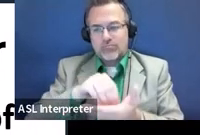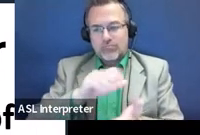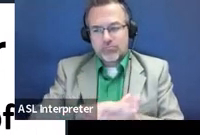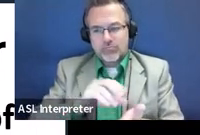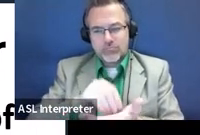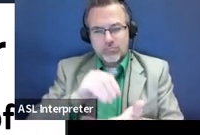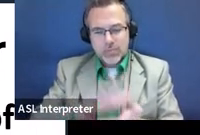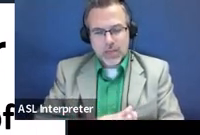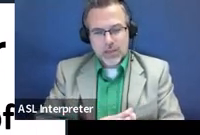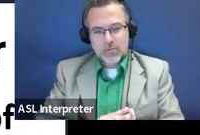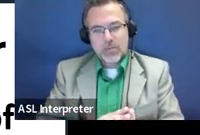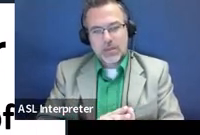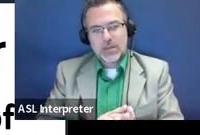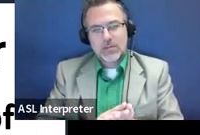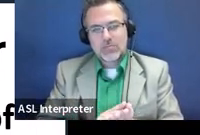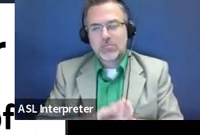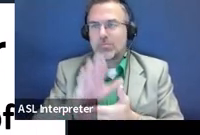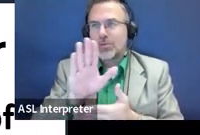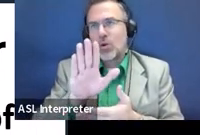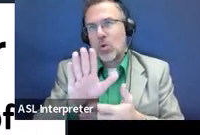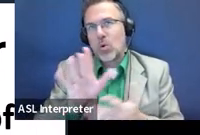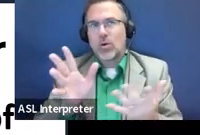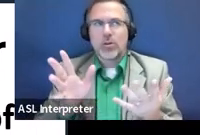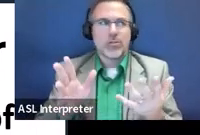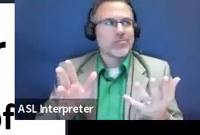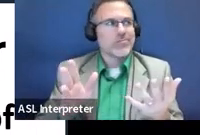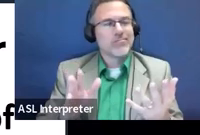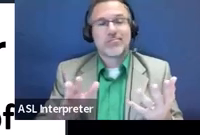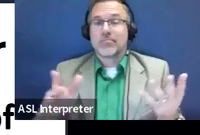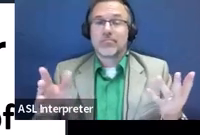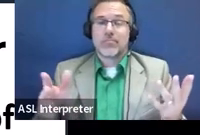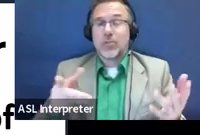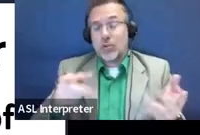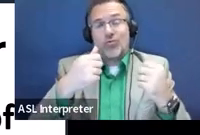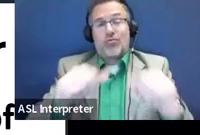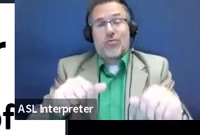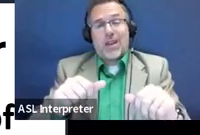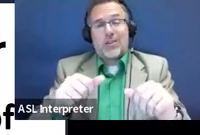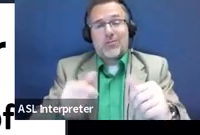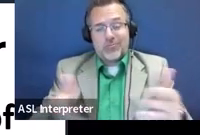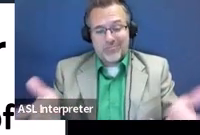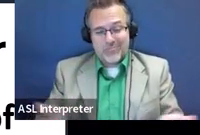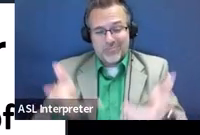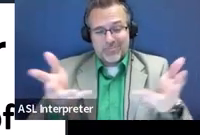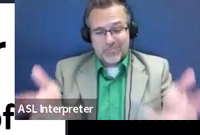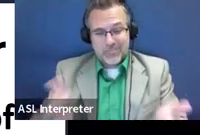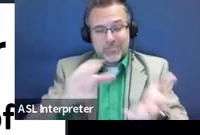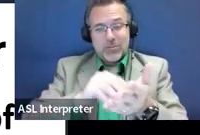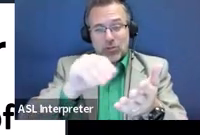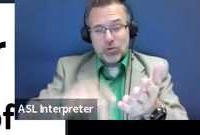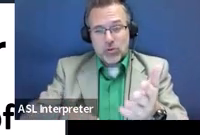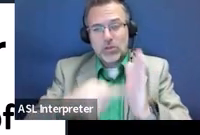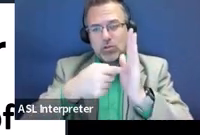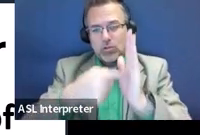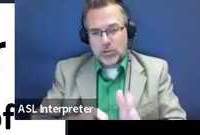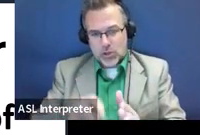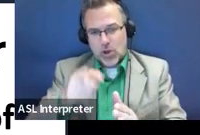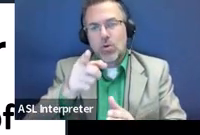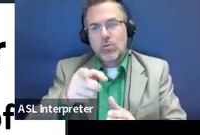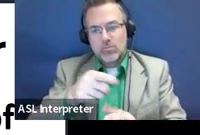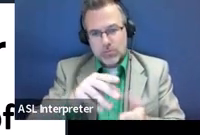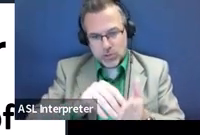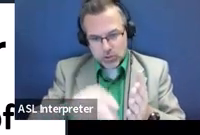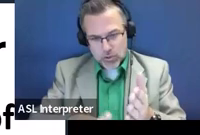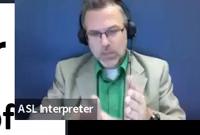those attempts for the student to make progress and showing that they are making progress or are not